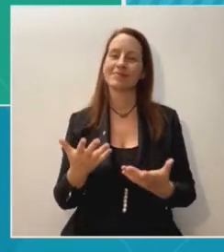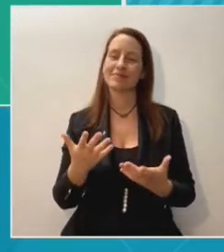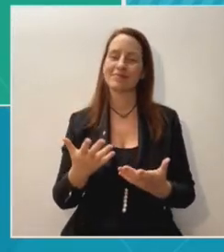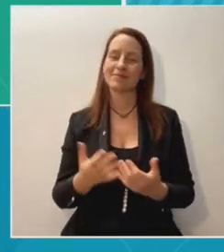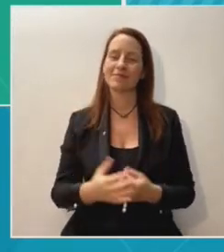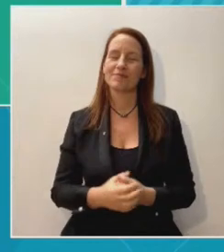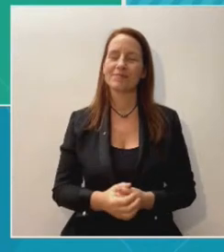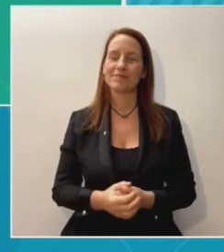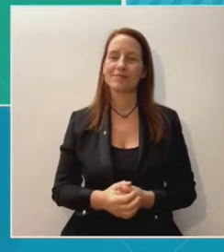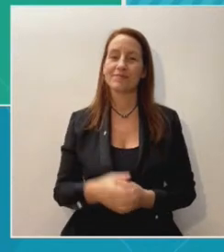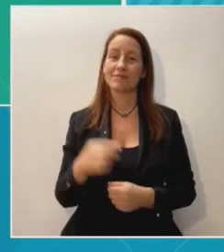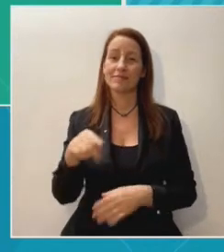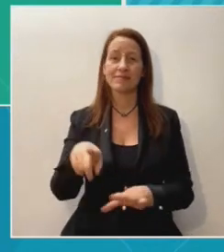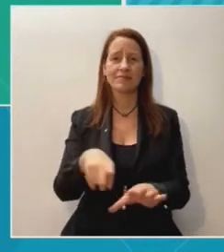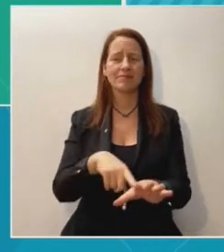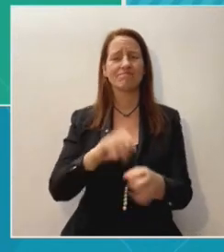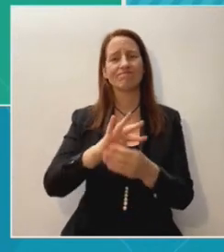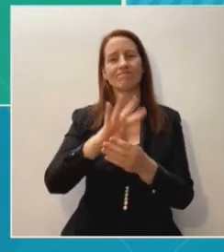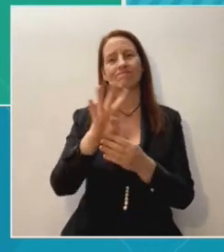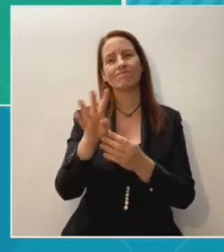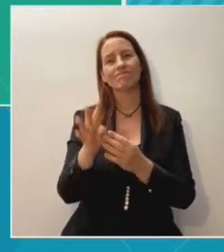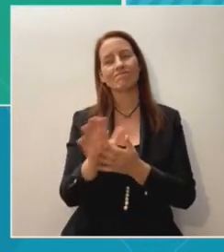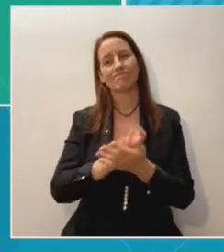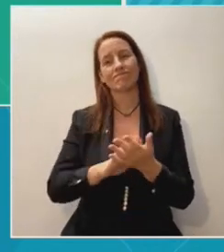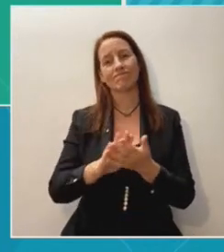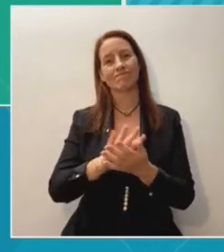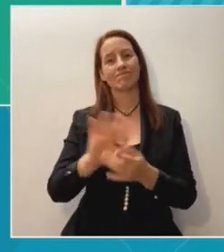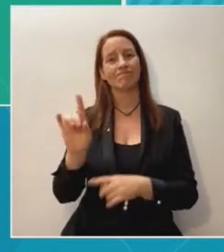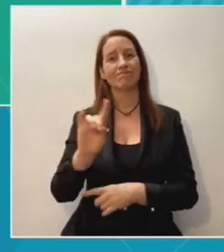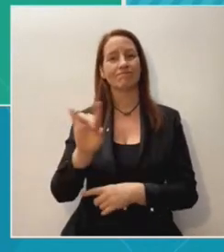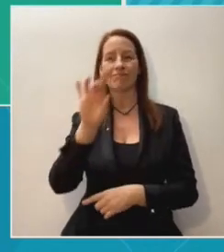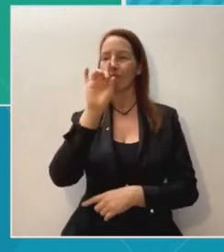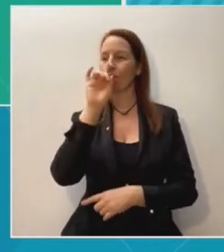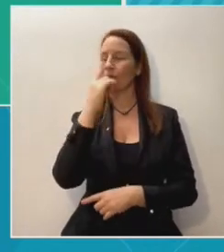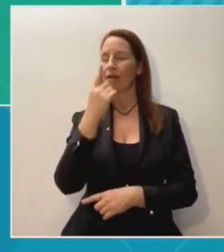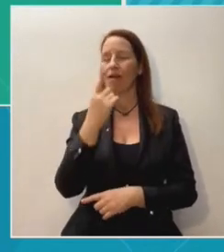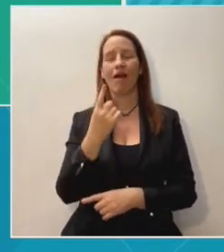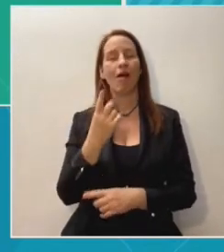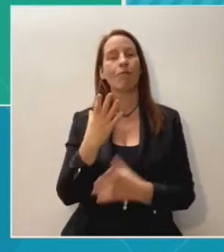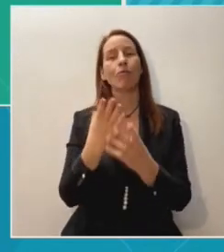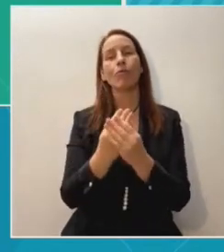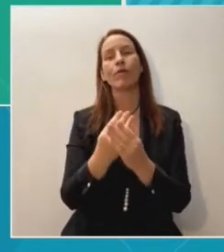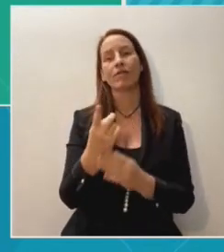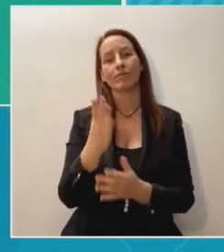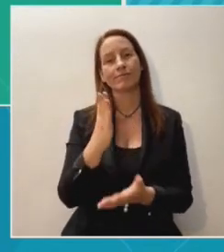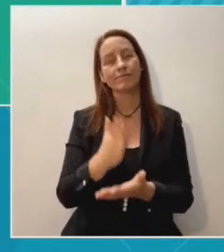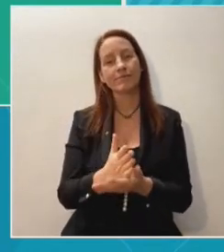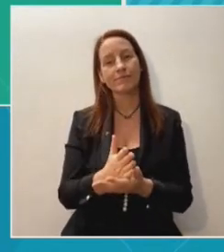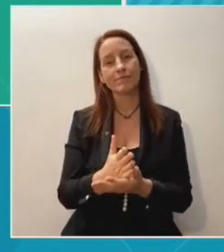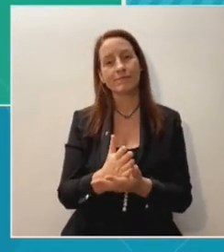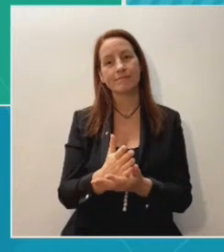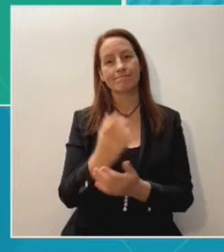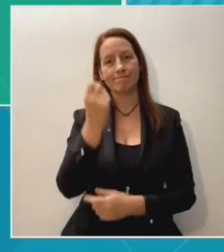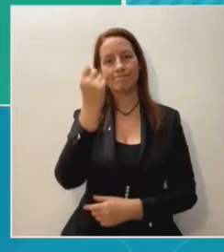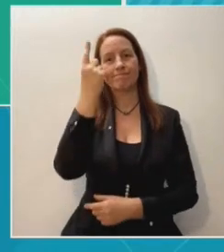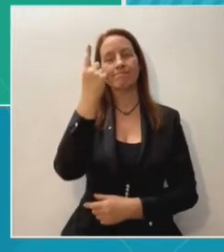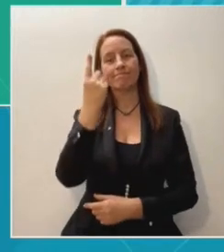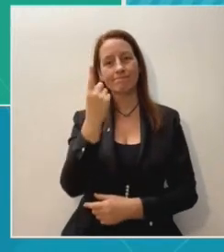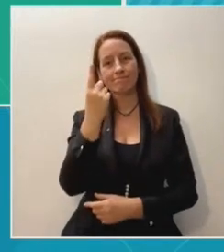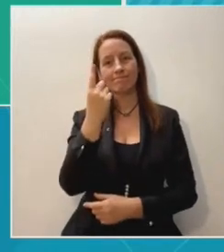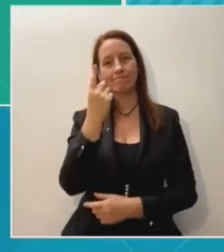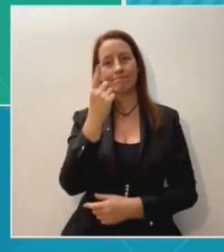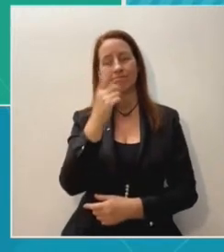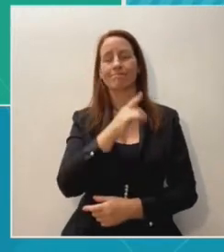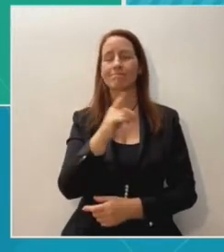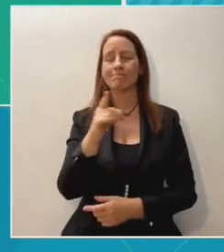the pandemic has meant that we're unable to celebrate in person with you, and I understand that you and your supporters will have